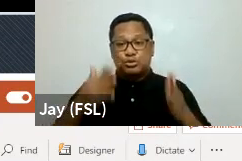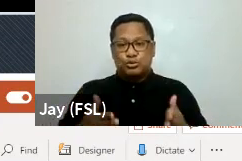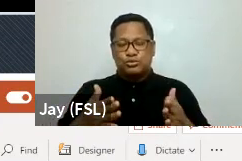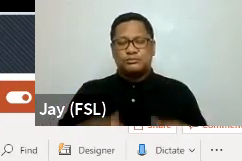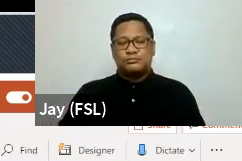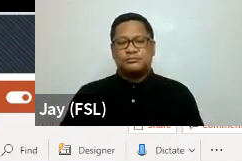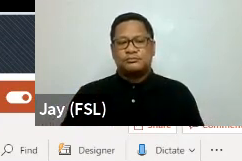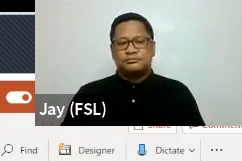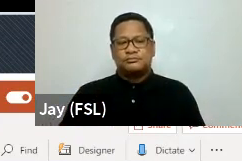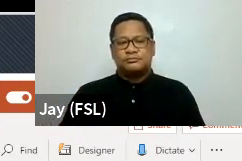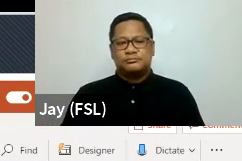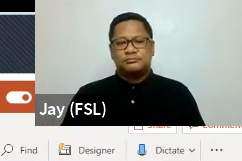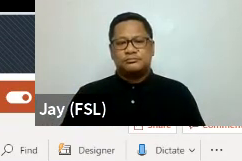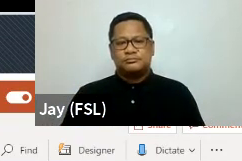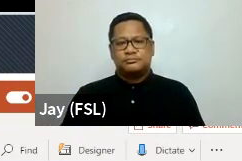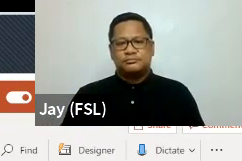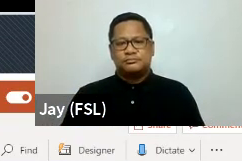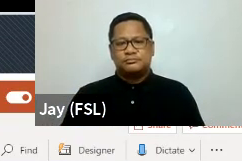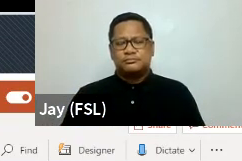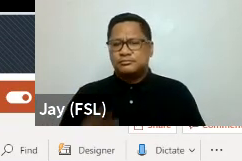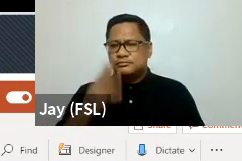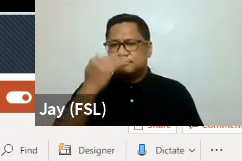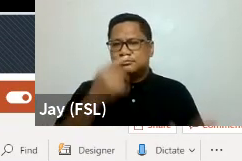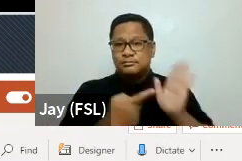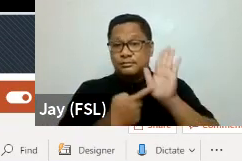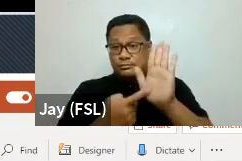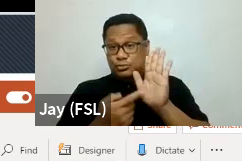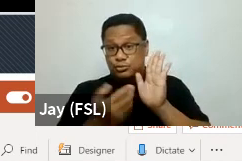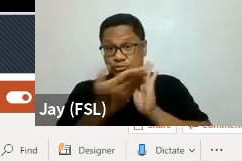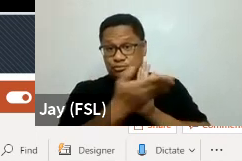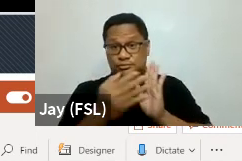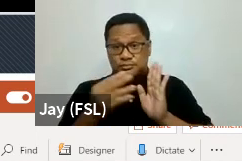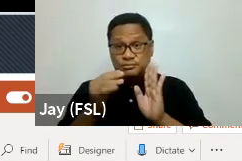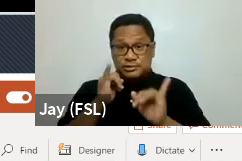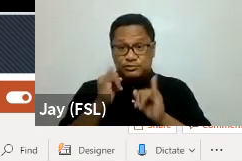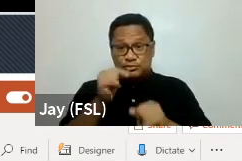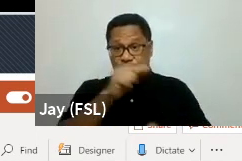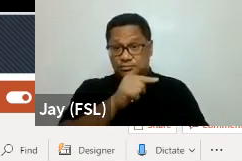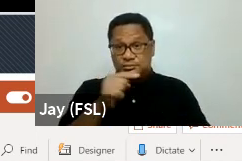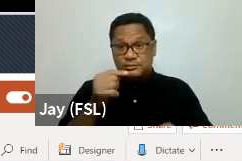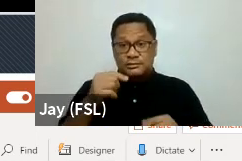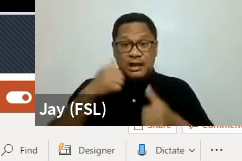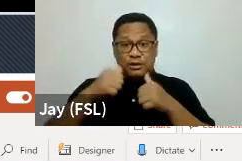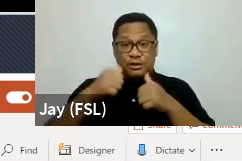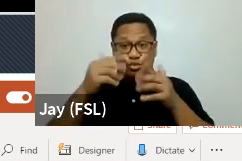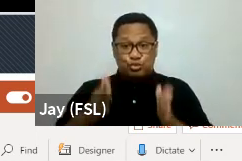actor. Why am I showing you this? Because you know,